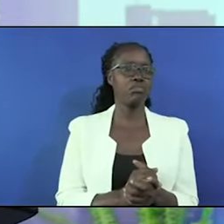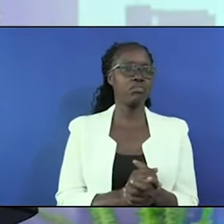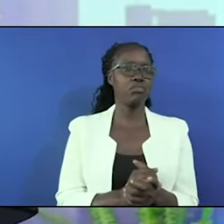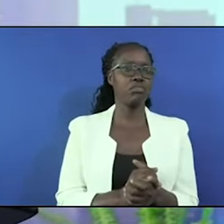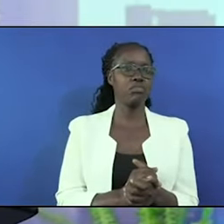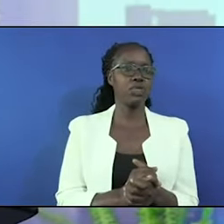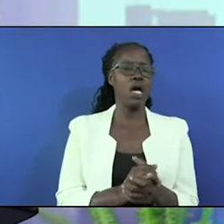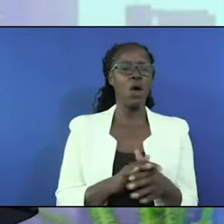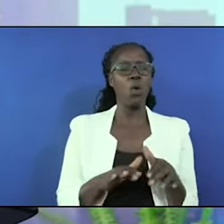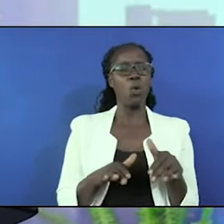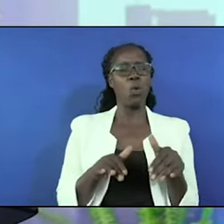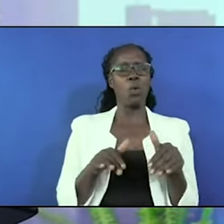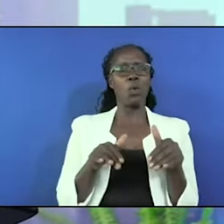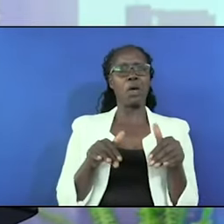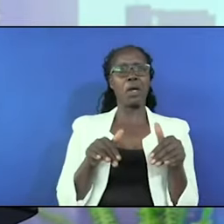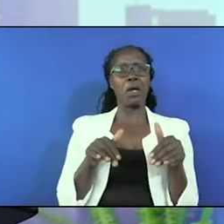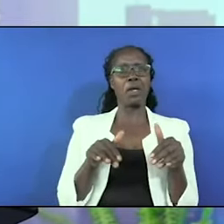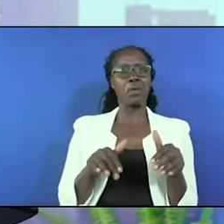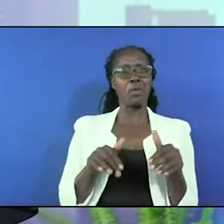she waited in vain.